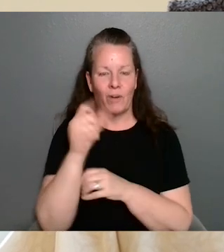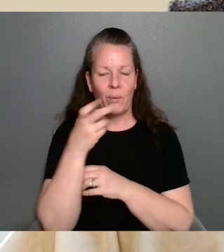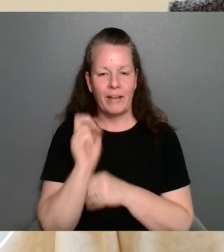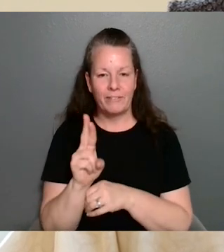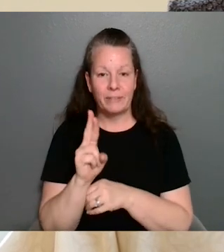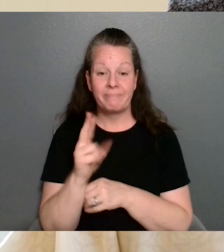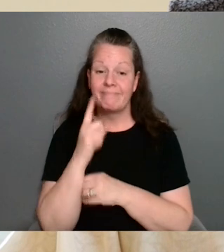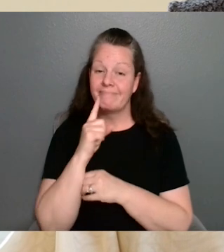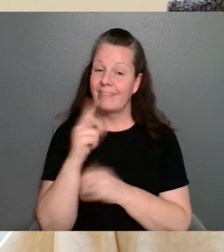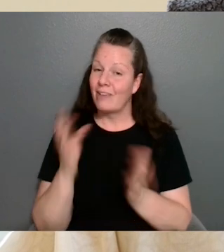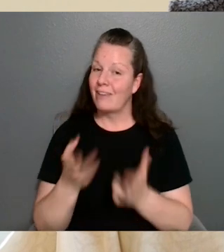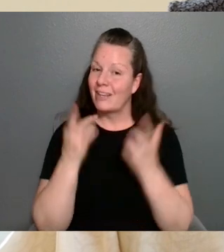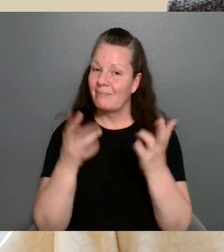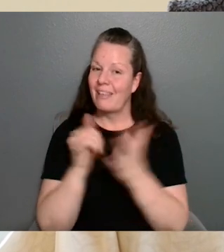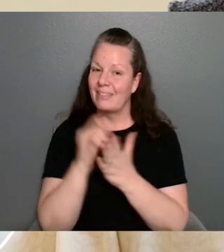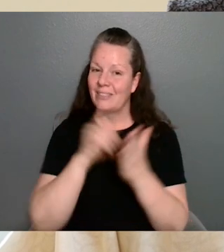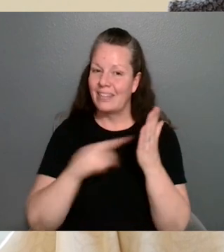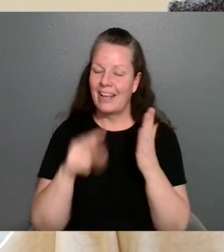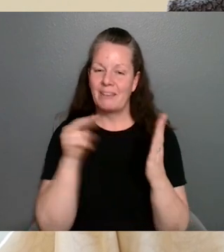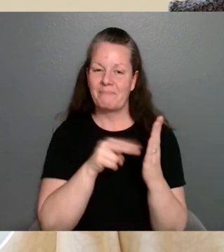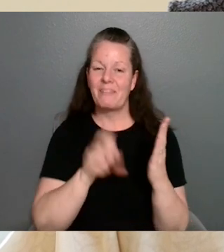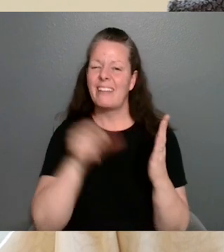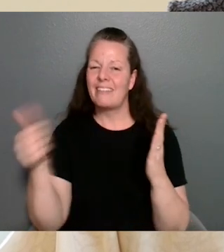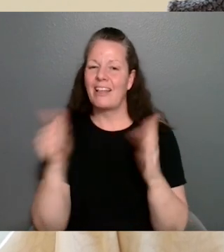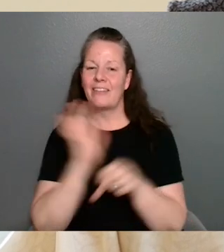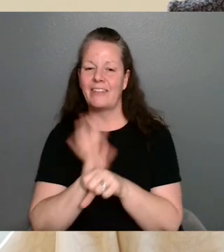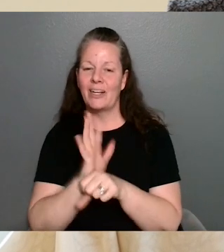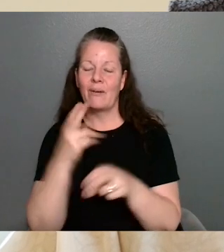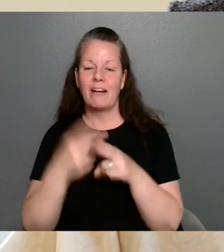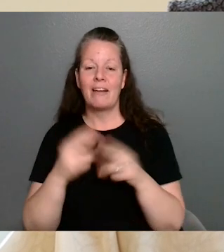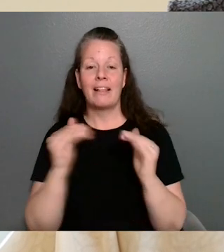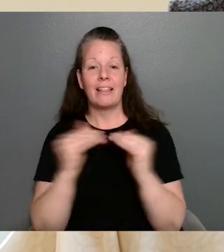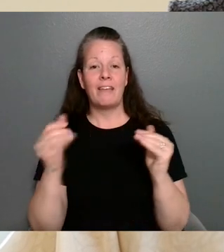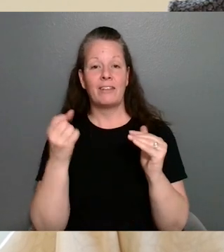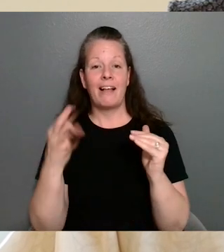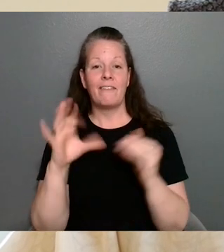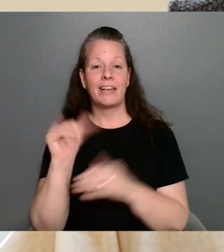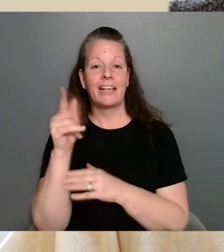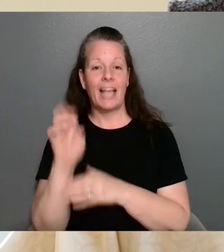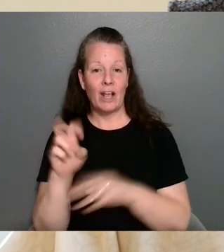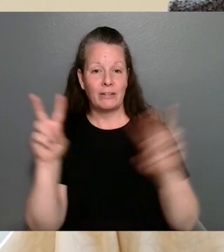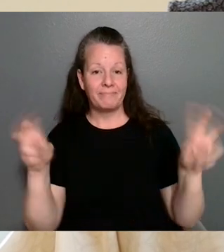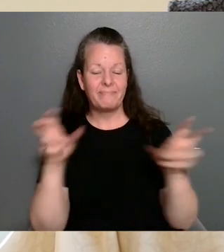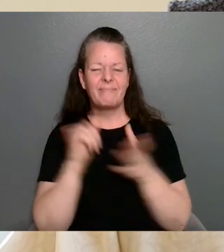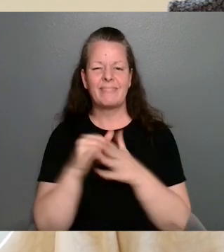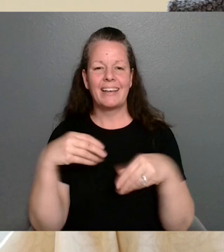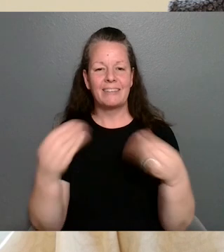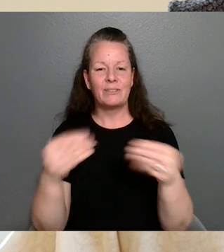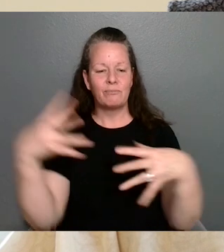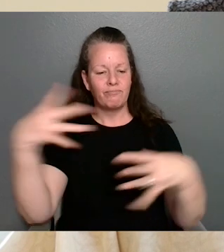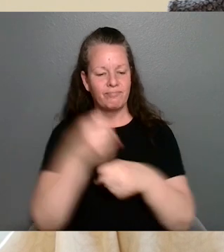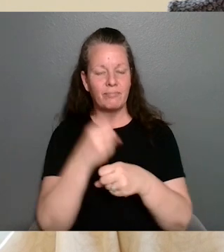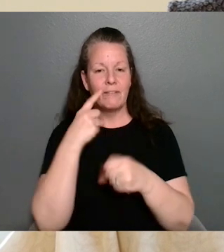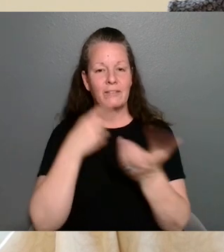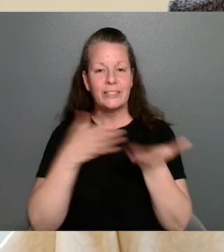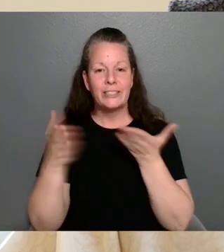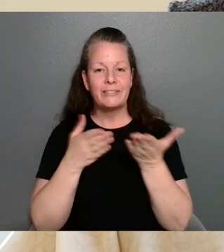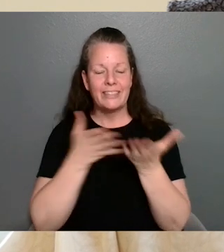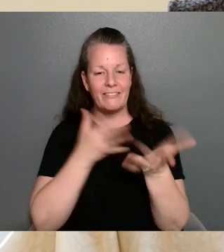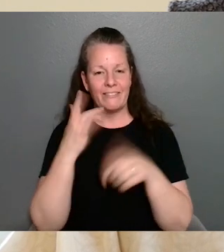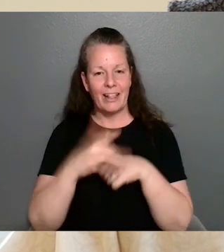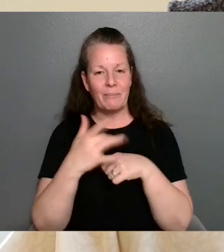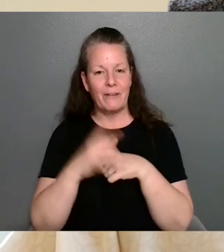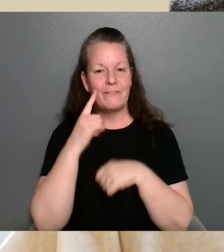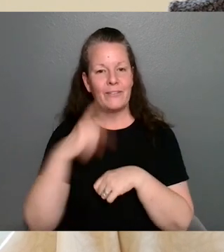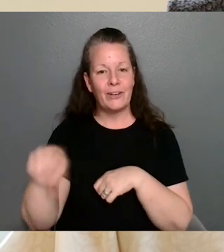waiver. I highly recommend that you check out another video called Level of Care that gives you an overview of services that might be available